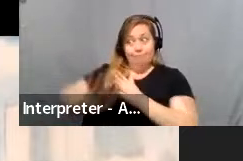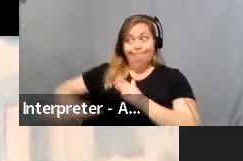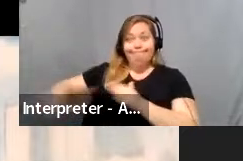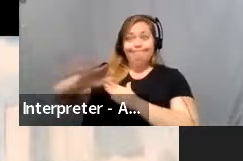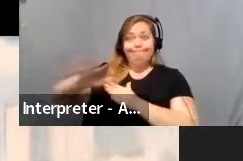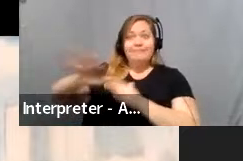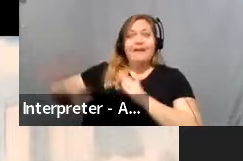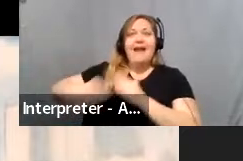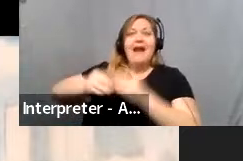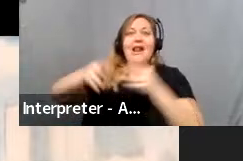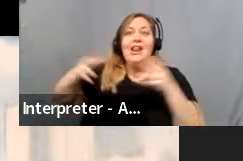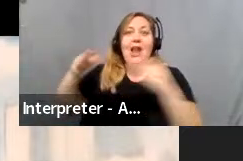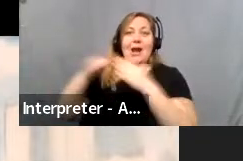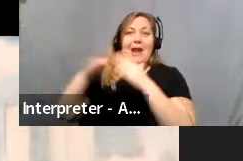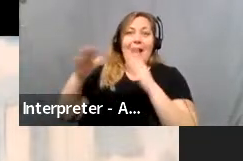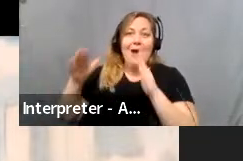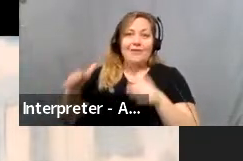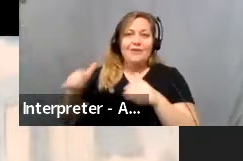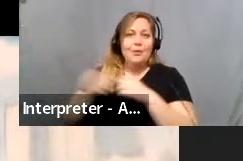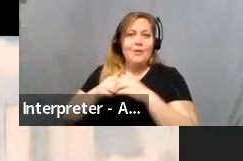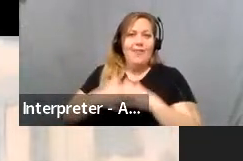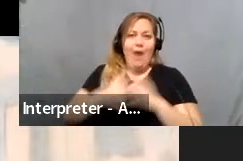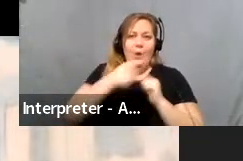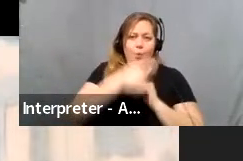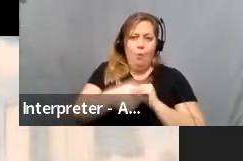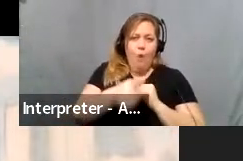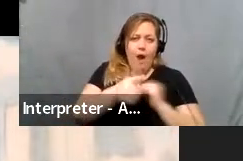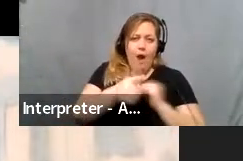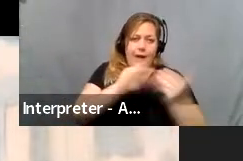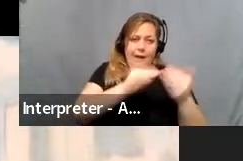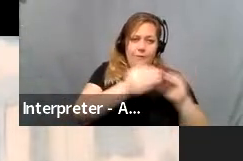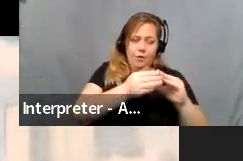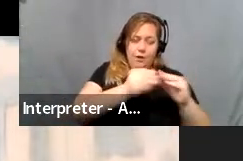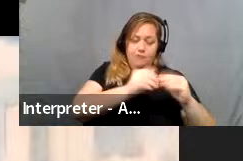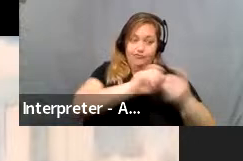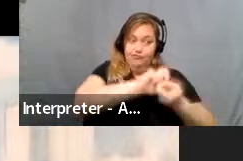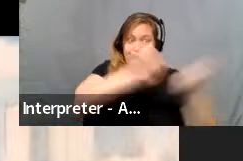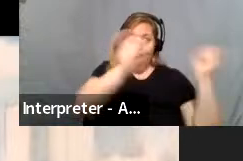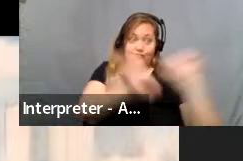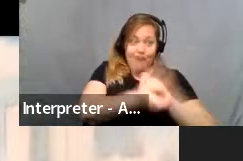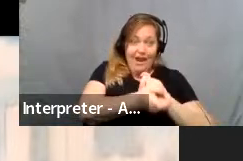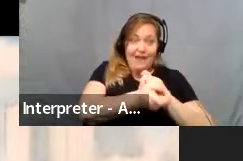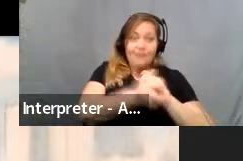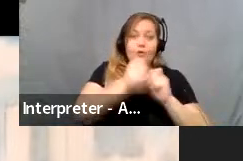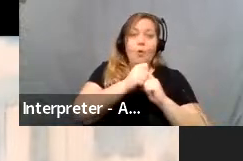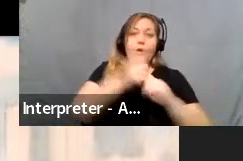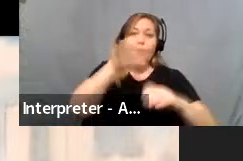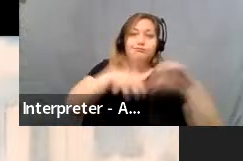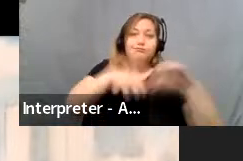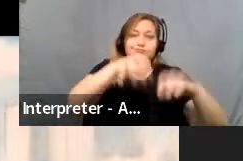overall without any single neighborhood experiencing dramatic changes or overtaxed infrastructure.